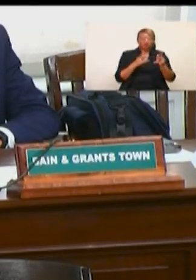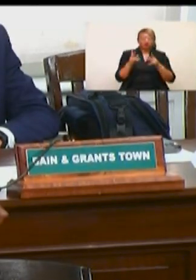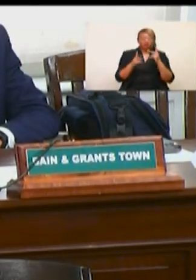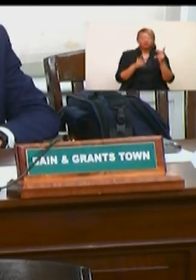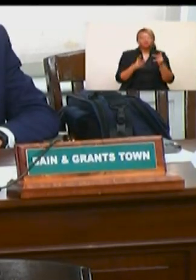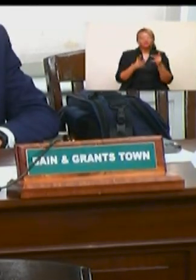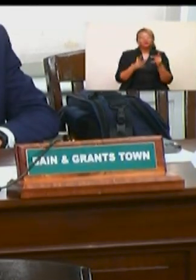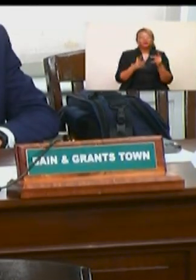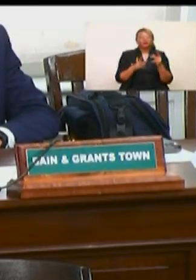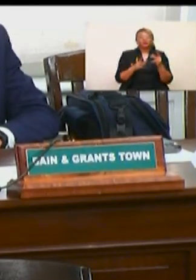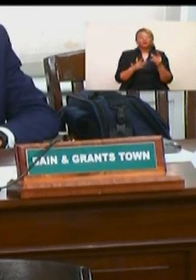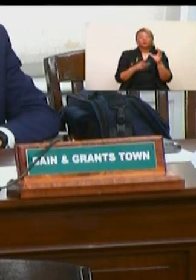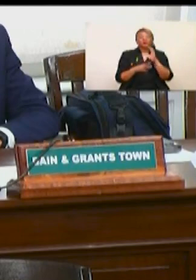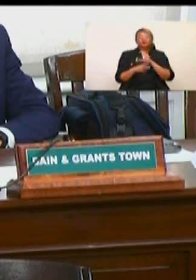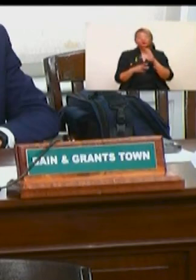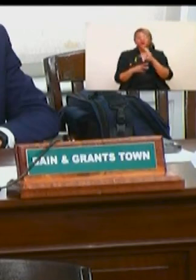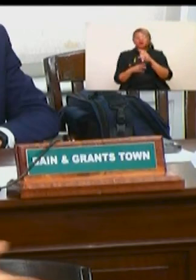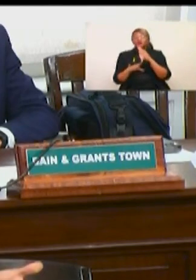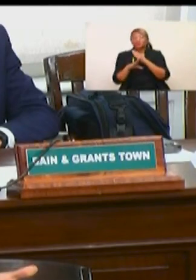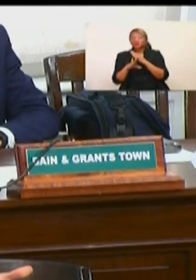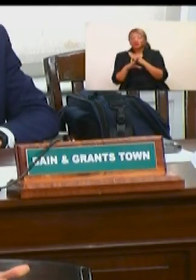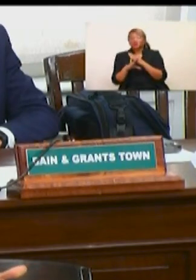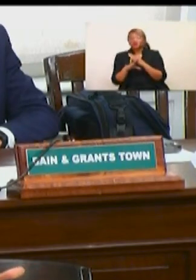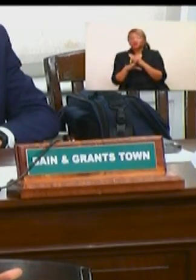are seeking protection,